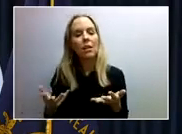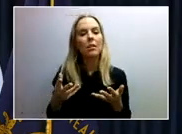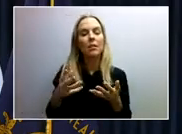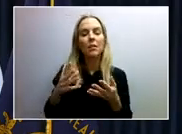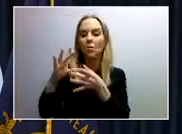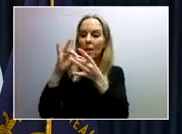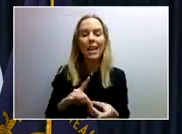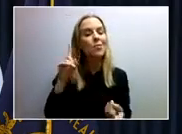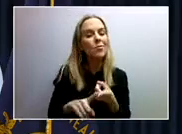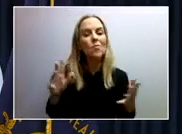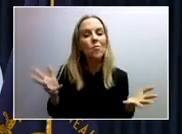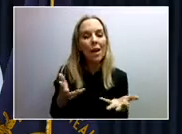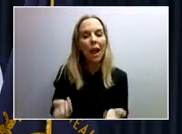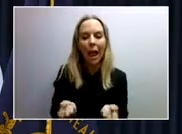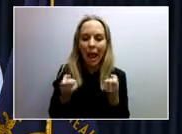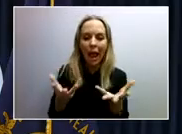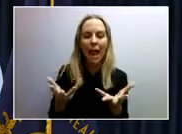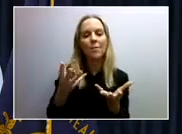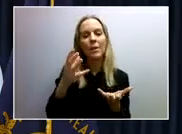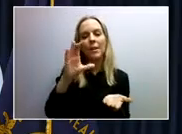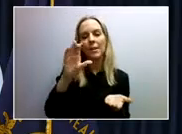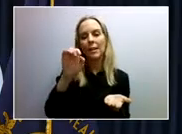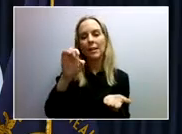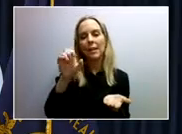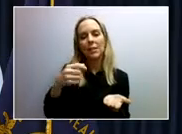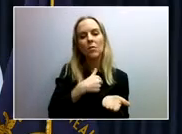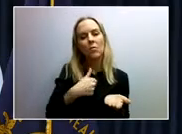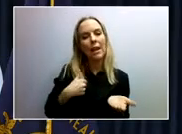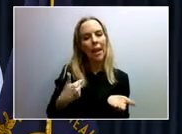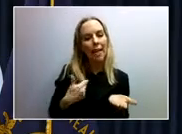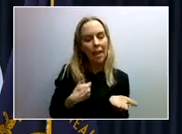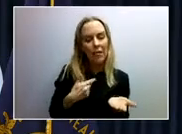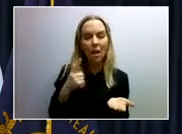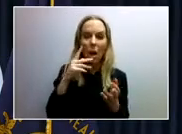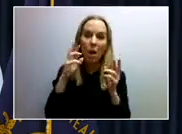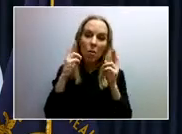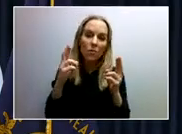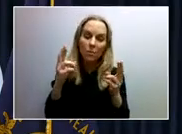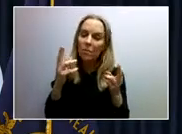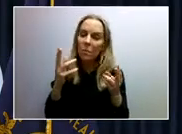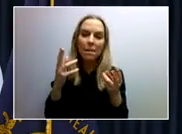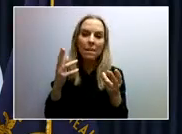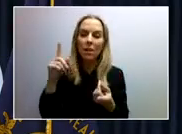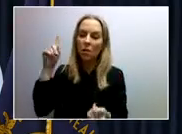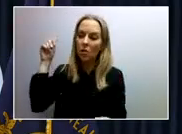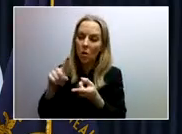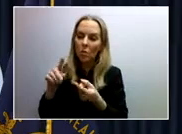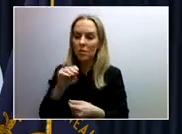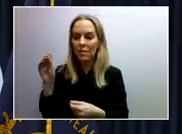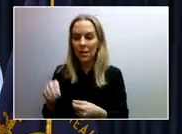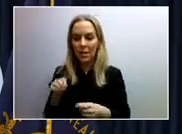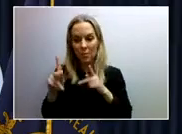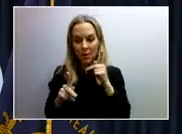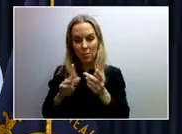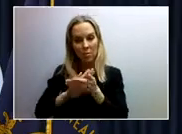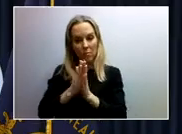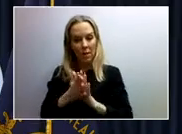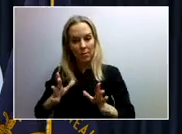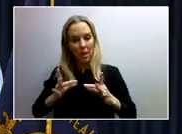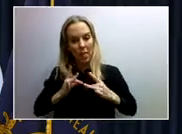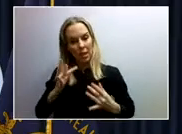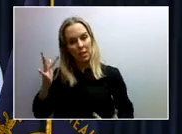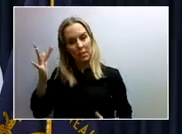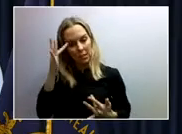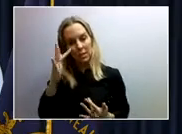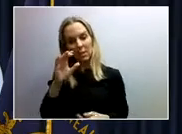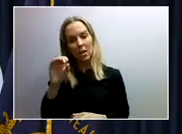on the number of cases that we have. All right, I hope that a much lower percentage of folks that get Omicron are